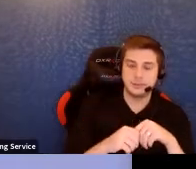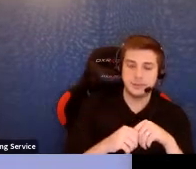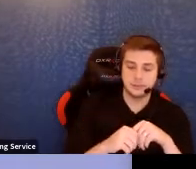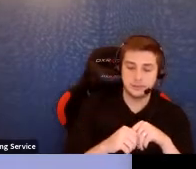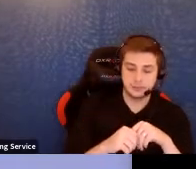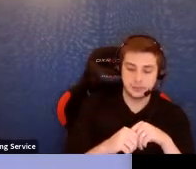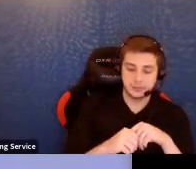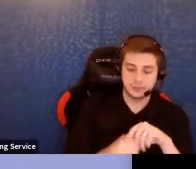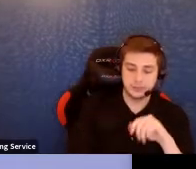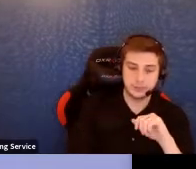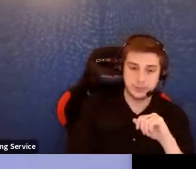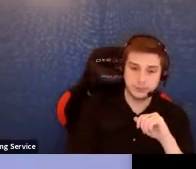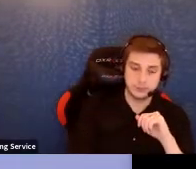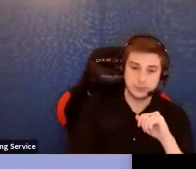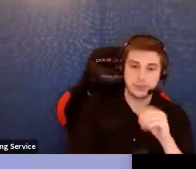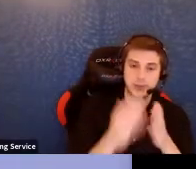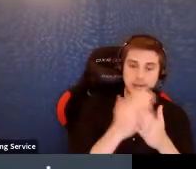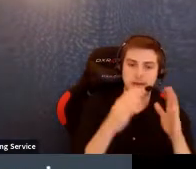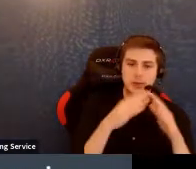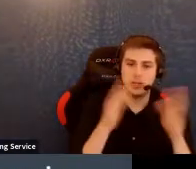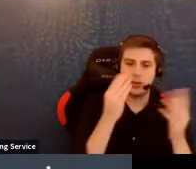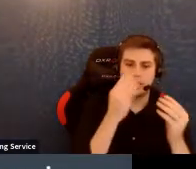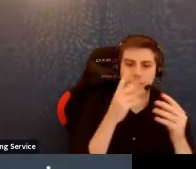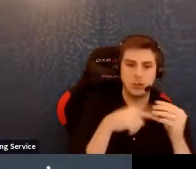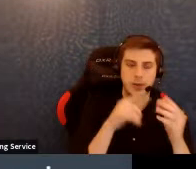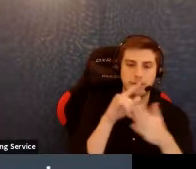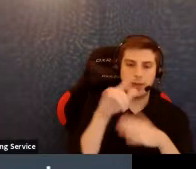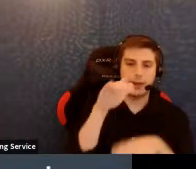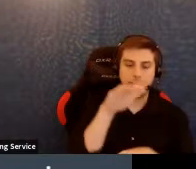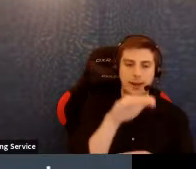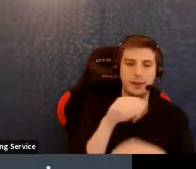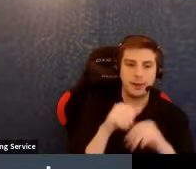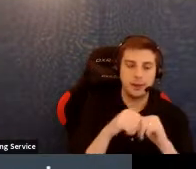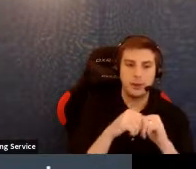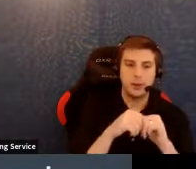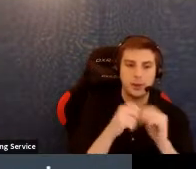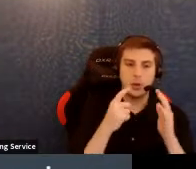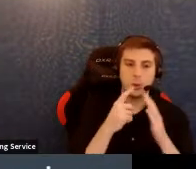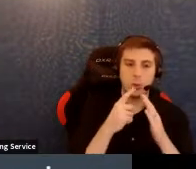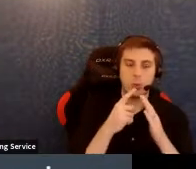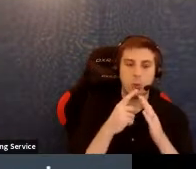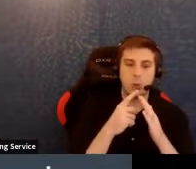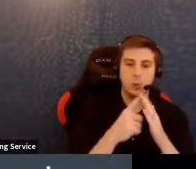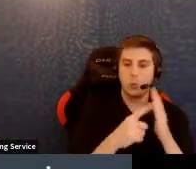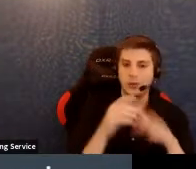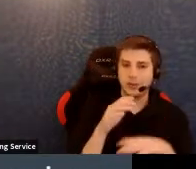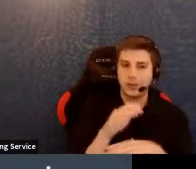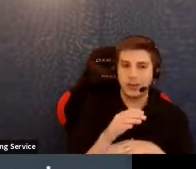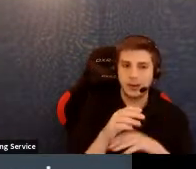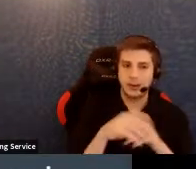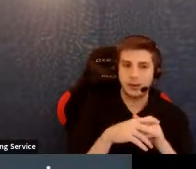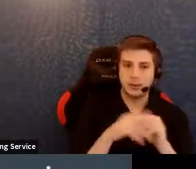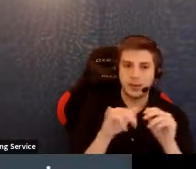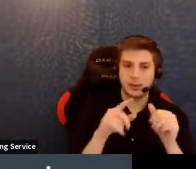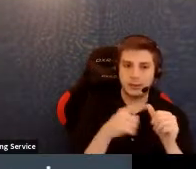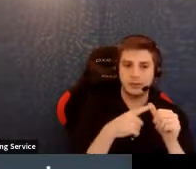Okay, so some general information about flying at night. So what is night? Obviously is the first